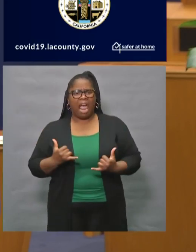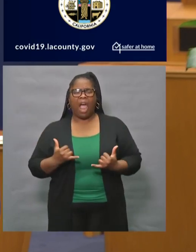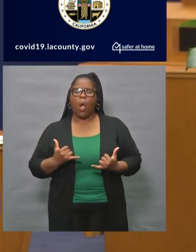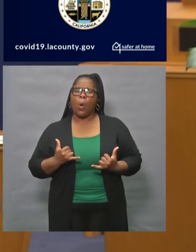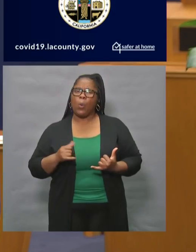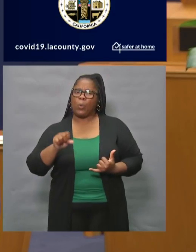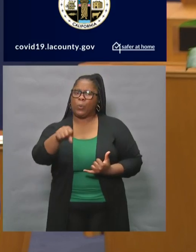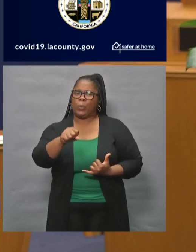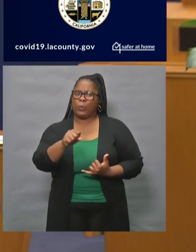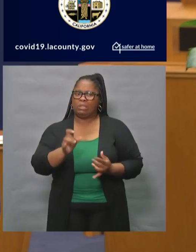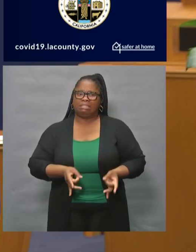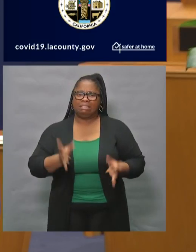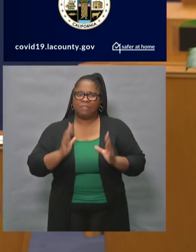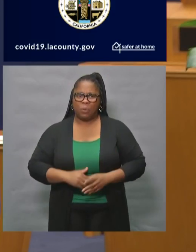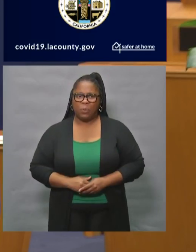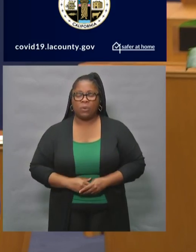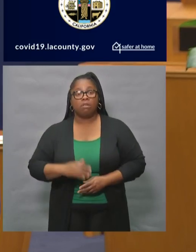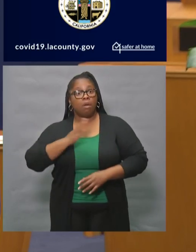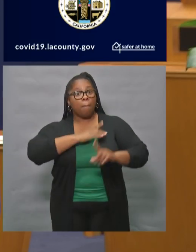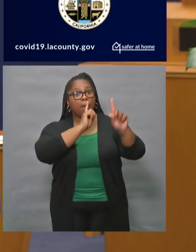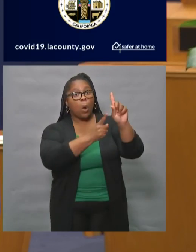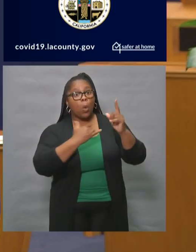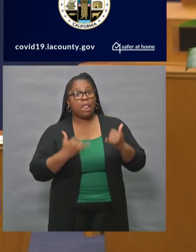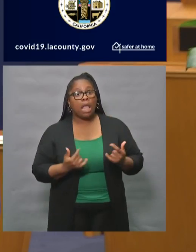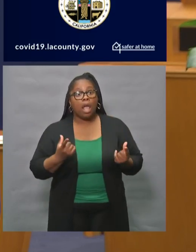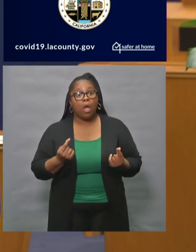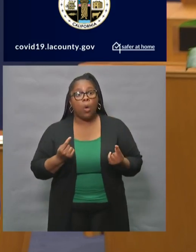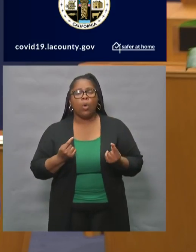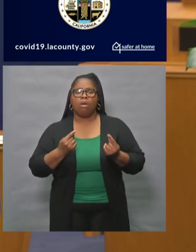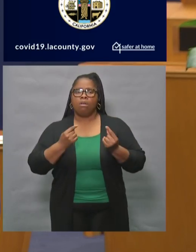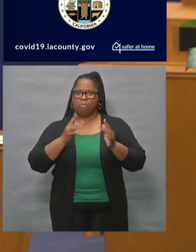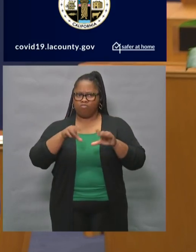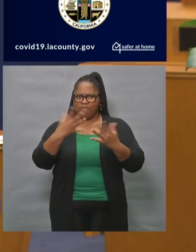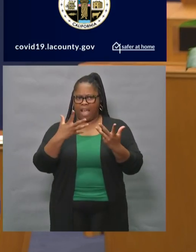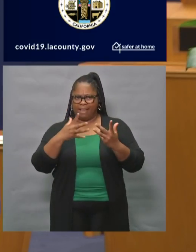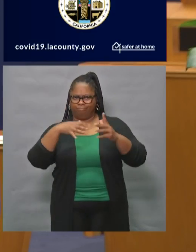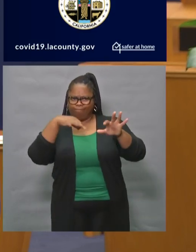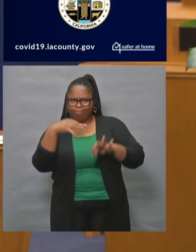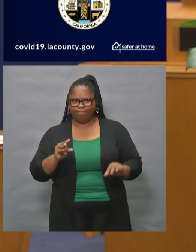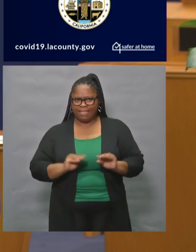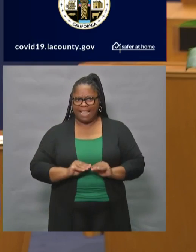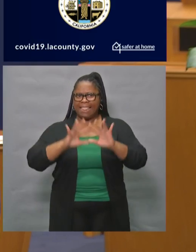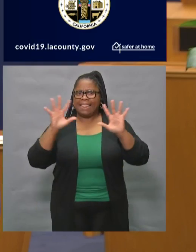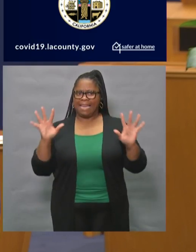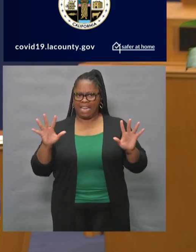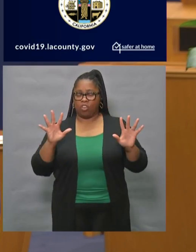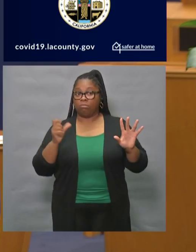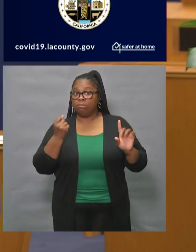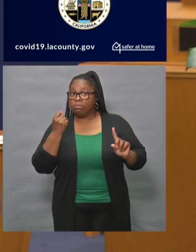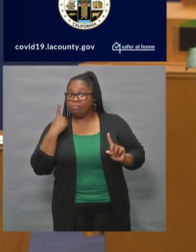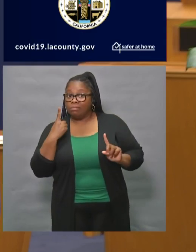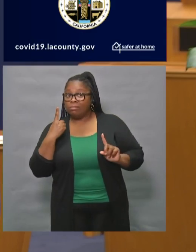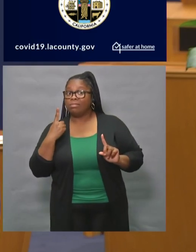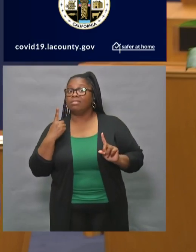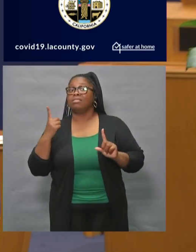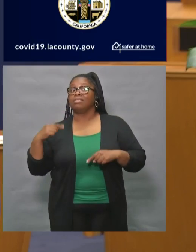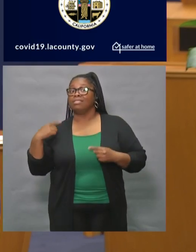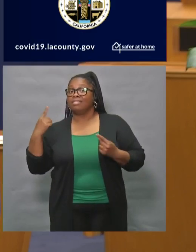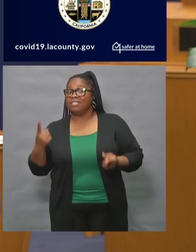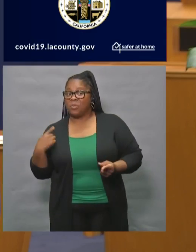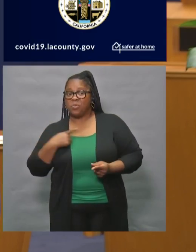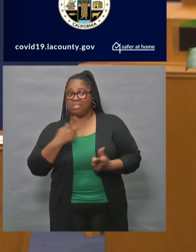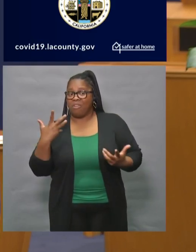sharing these ongoing modeling projections with you is to provide as much clarity as we can, with the caveat that we've shared all along, is that